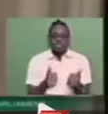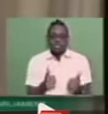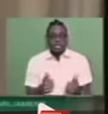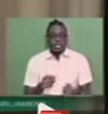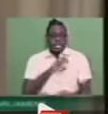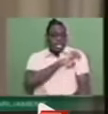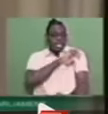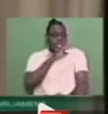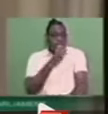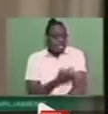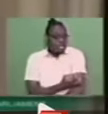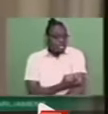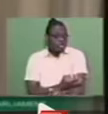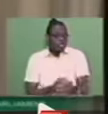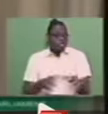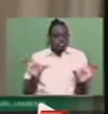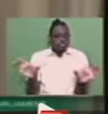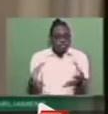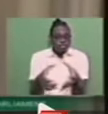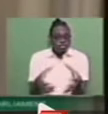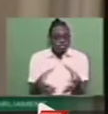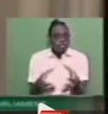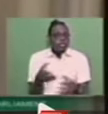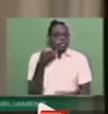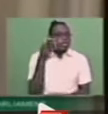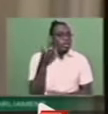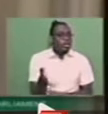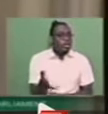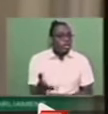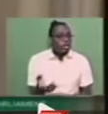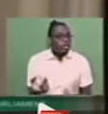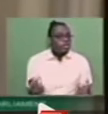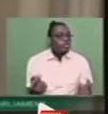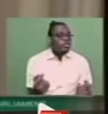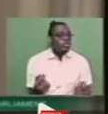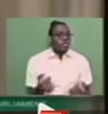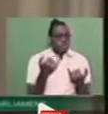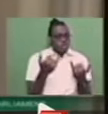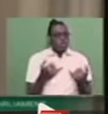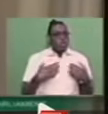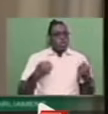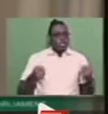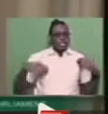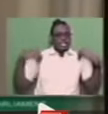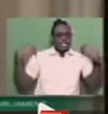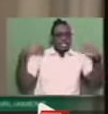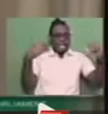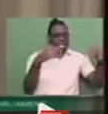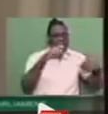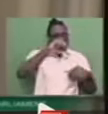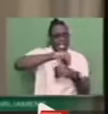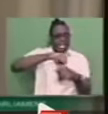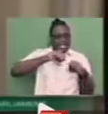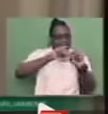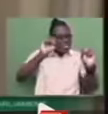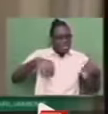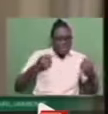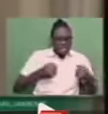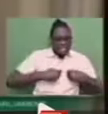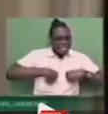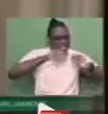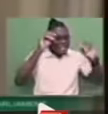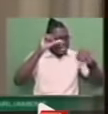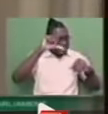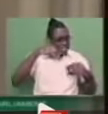personally negotiate gas deals, causing the collapse of the entire Point Lisa's industrial estate and the loss